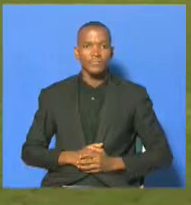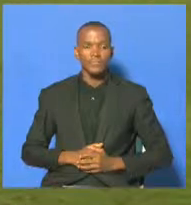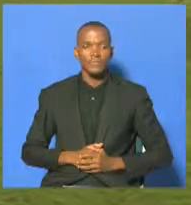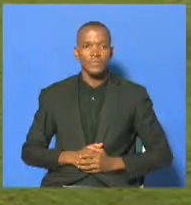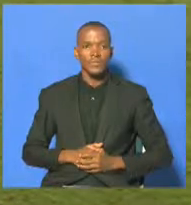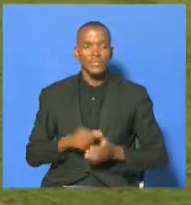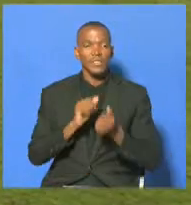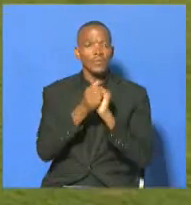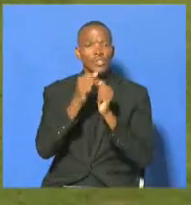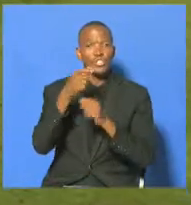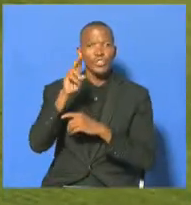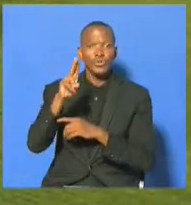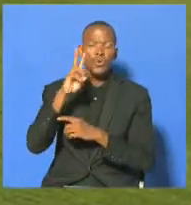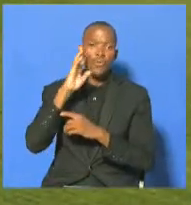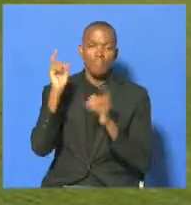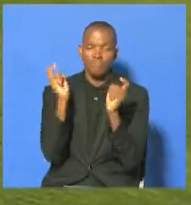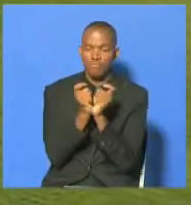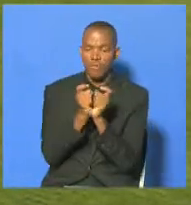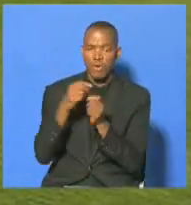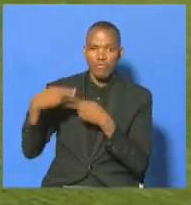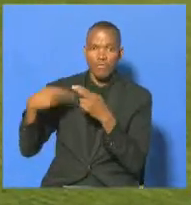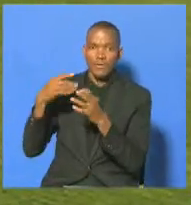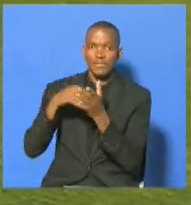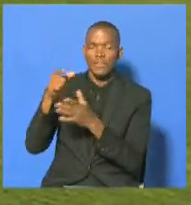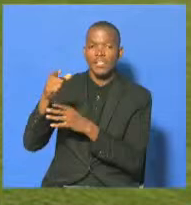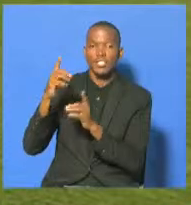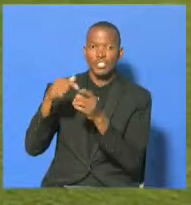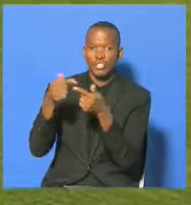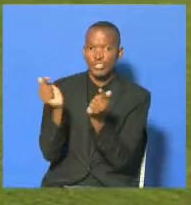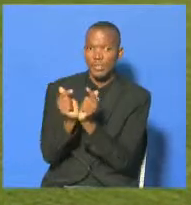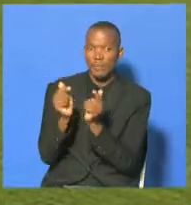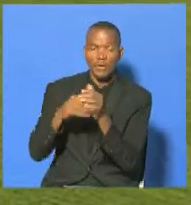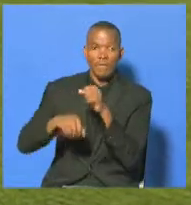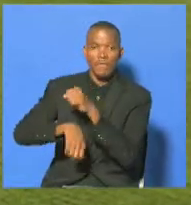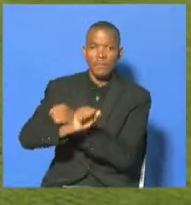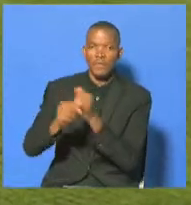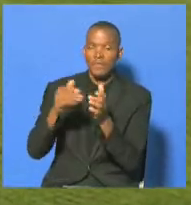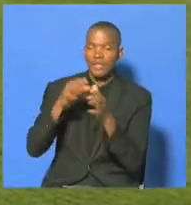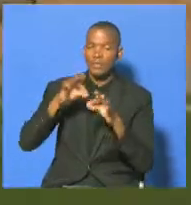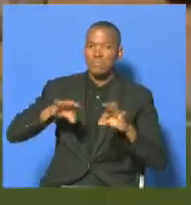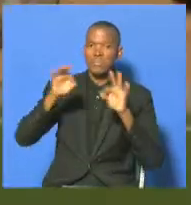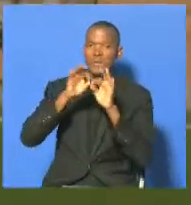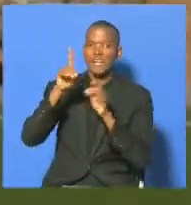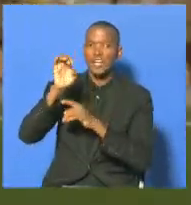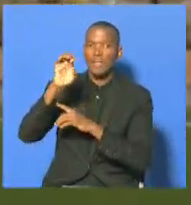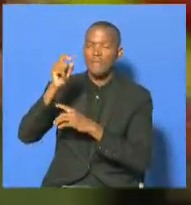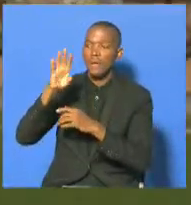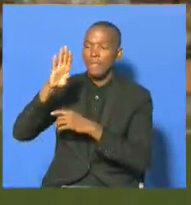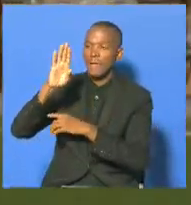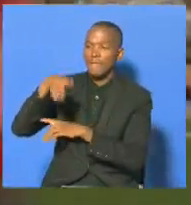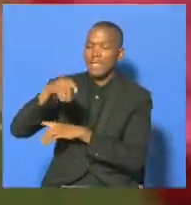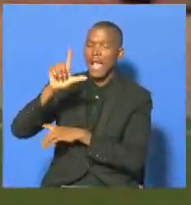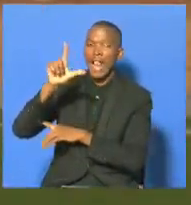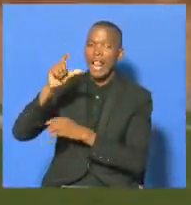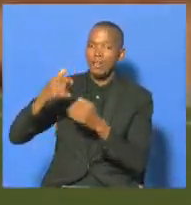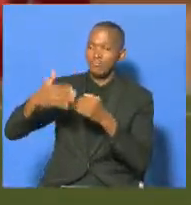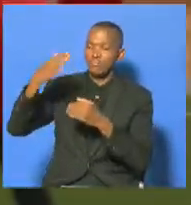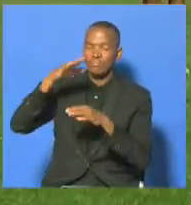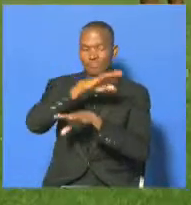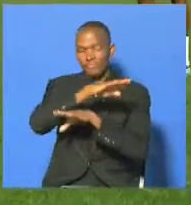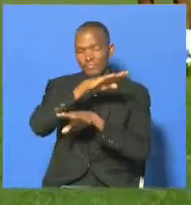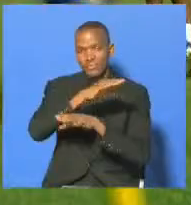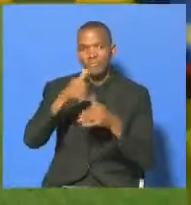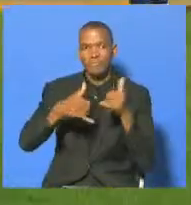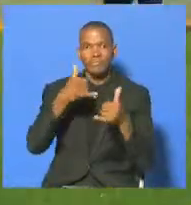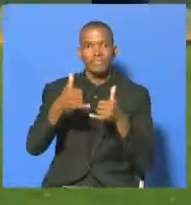And in sport, Gaborone United to take on arch rivals Township Rollers in a crucial Botswana Premier League game to be played tomorrow afternoon.